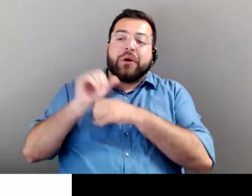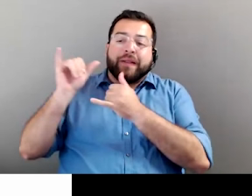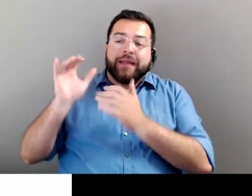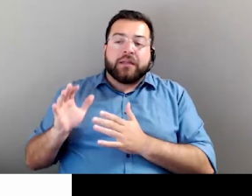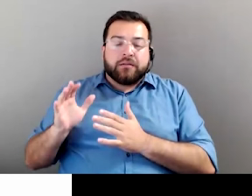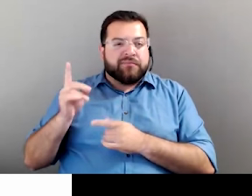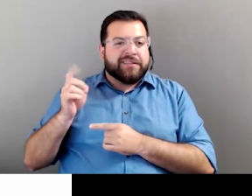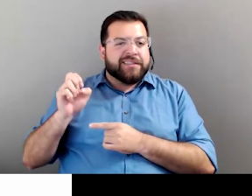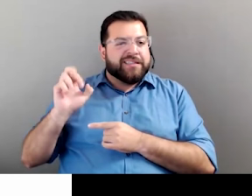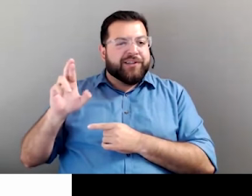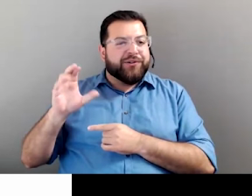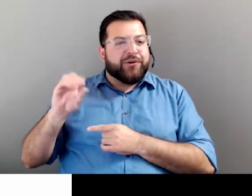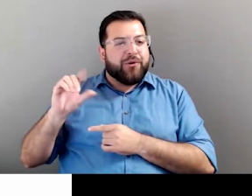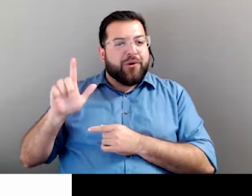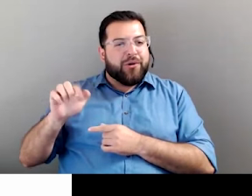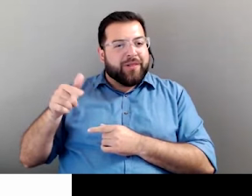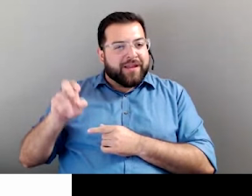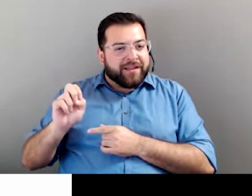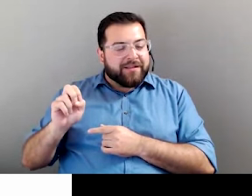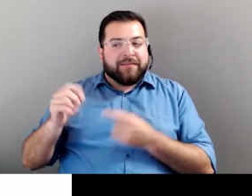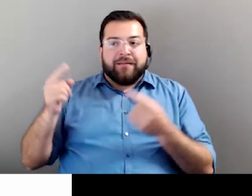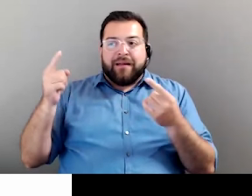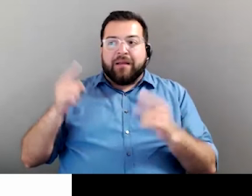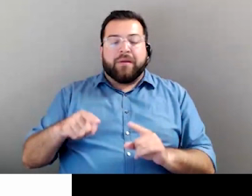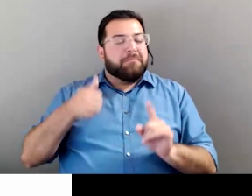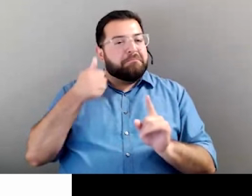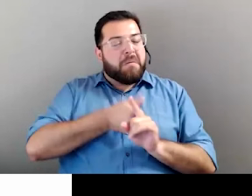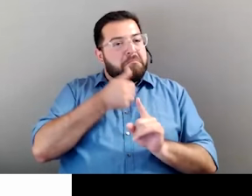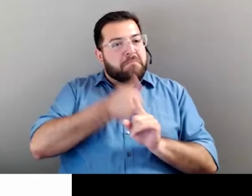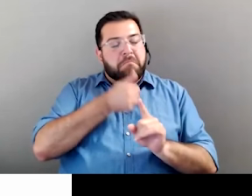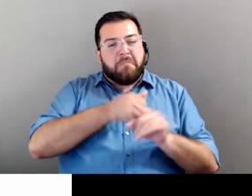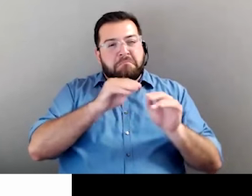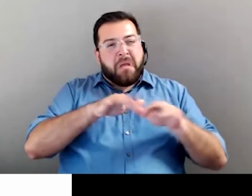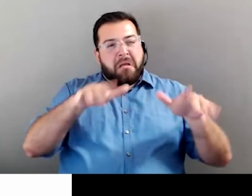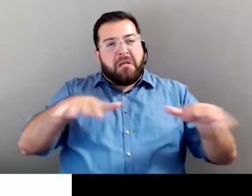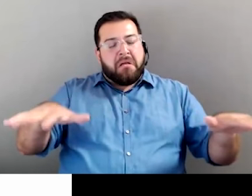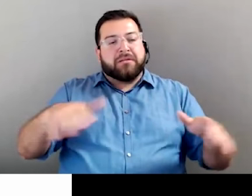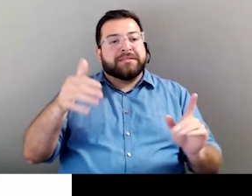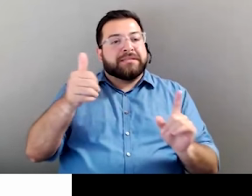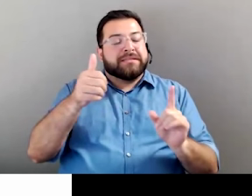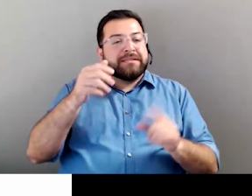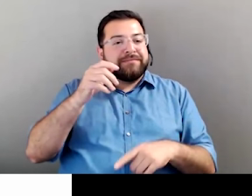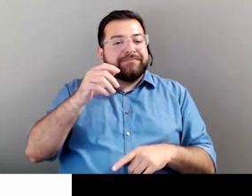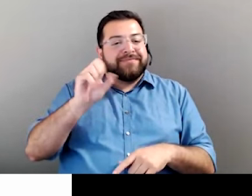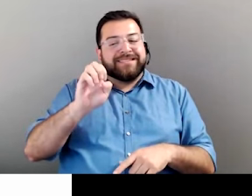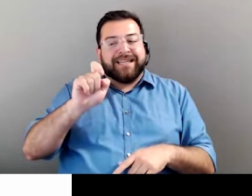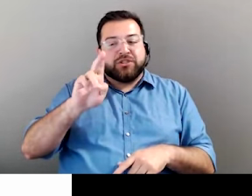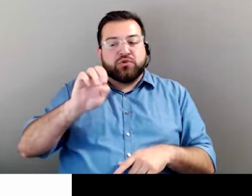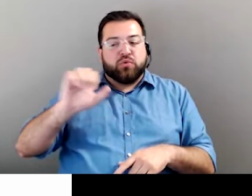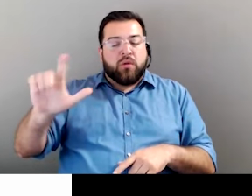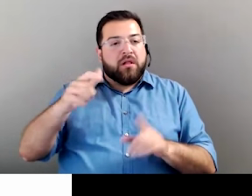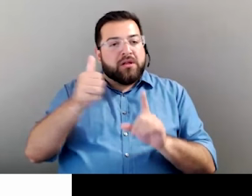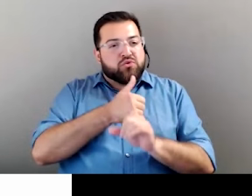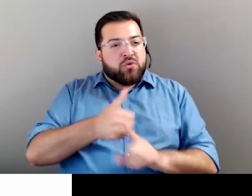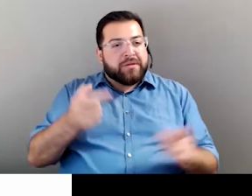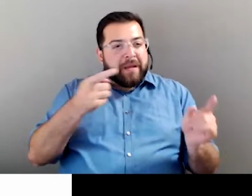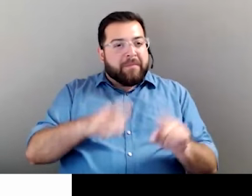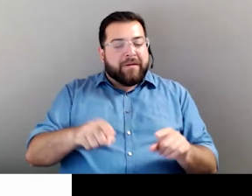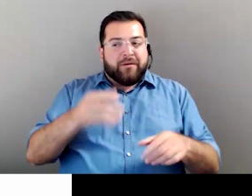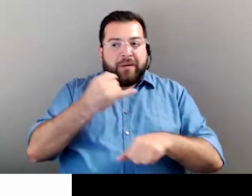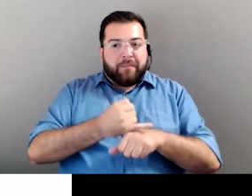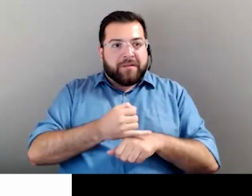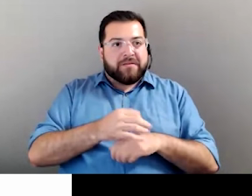that there's an epidemic of sexual assaults on campuses and that it needs to be addressed. So it kind of outlines for us like our obligations for